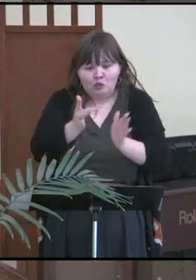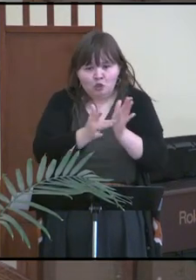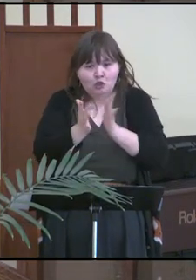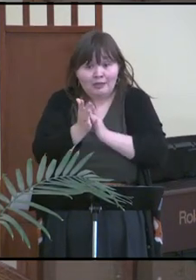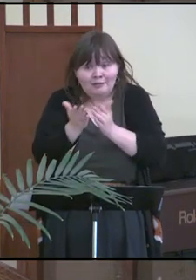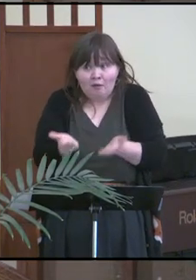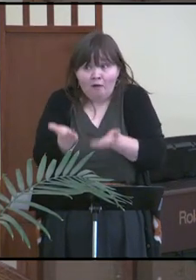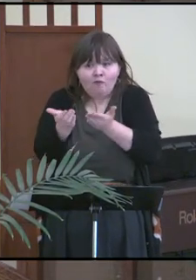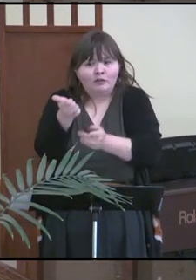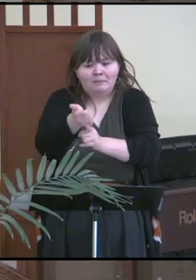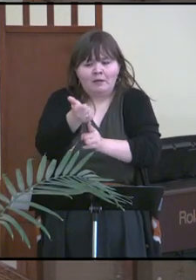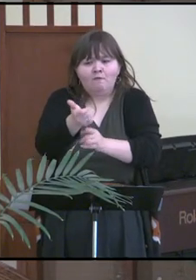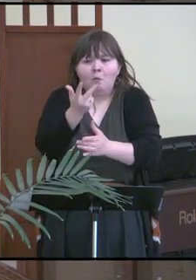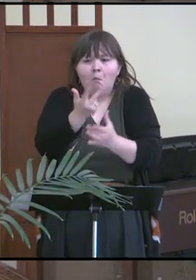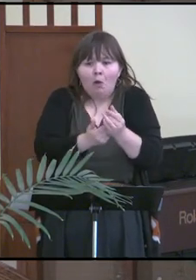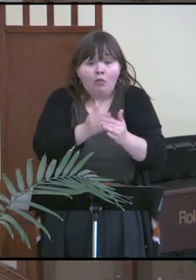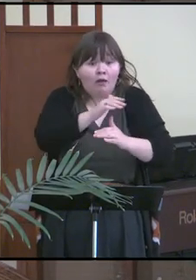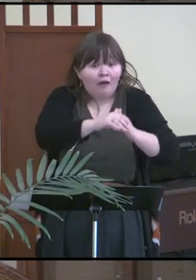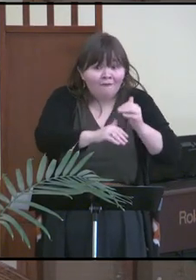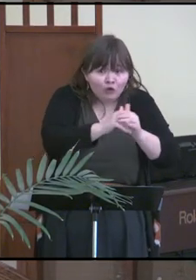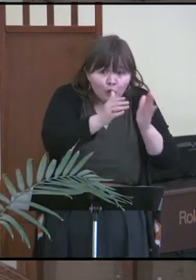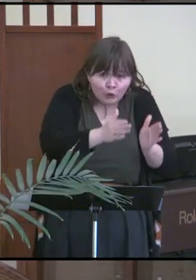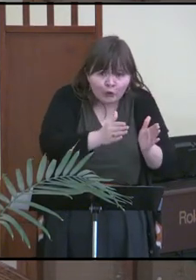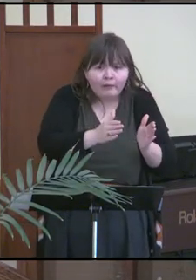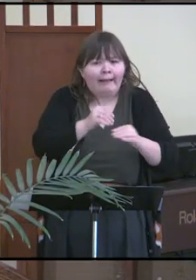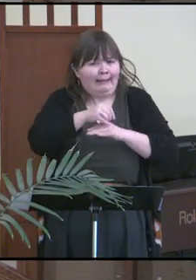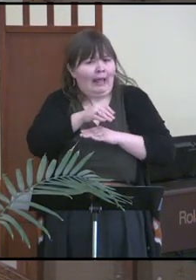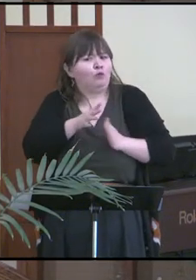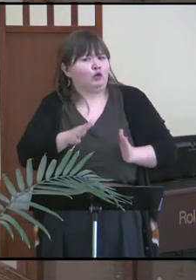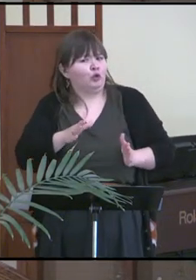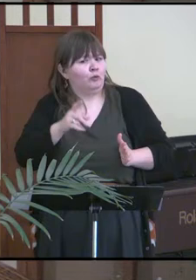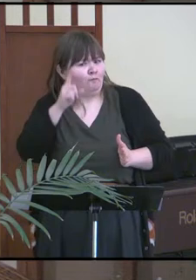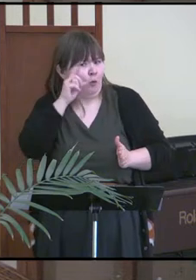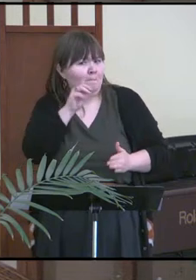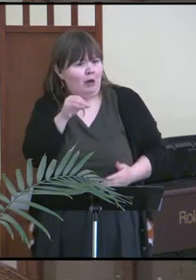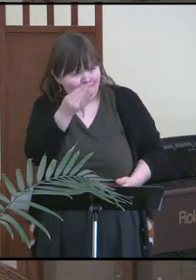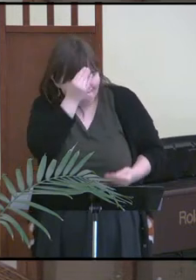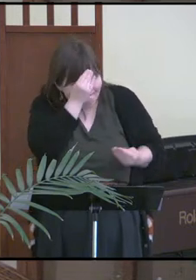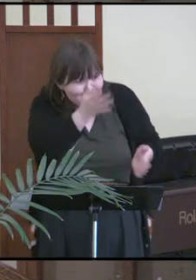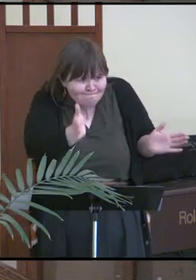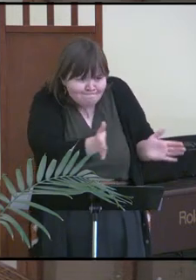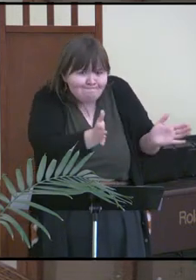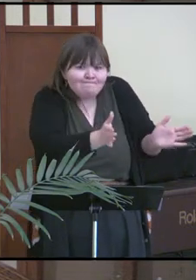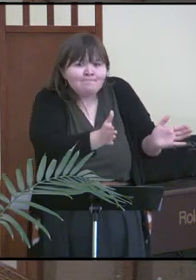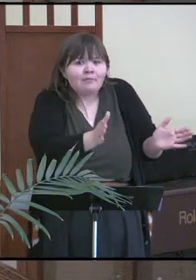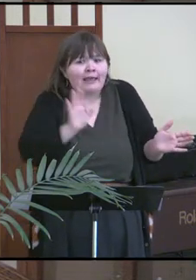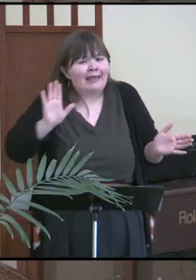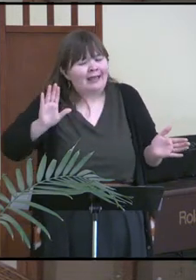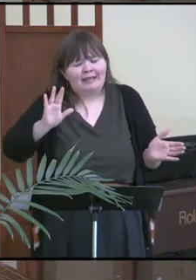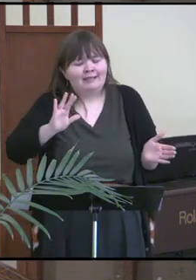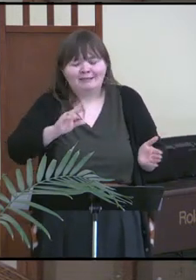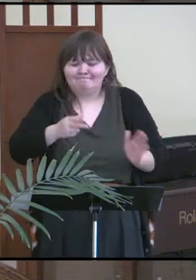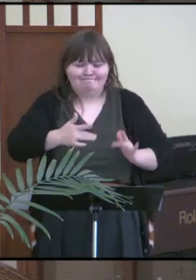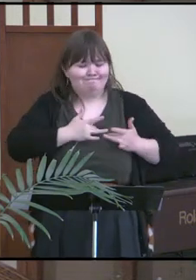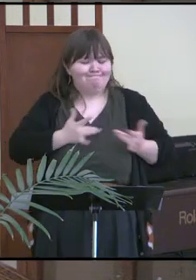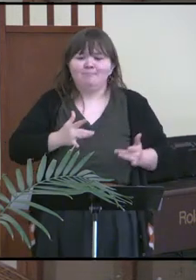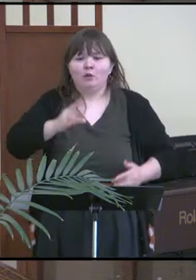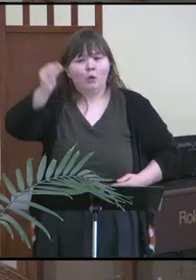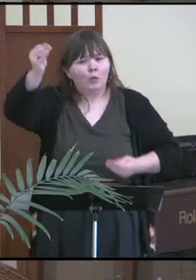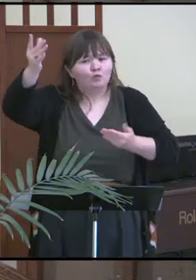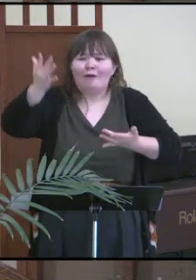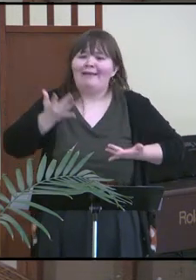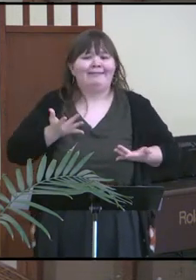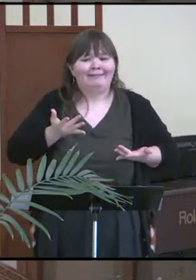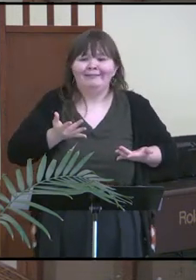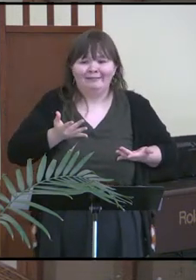both comfort and counselor to Mary, with the grace that is his signature style. This